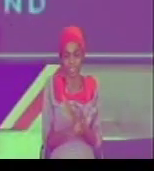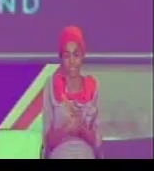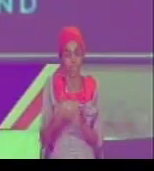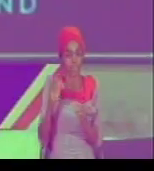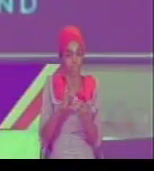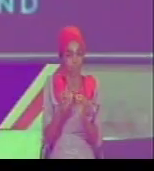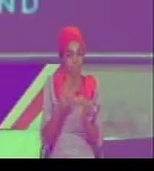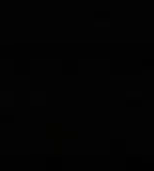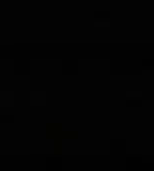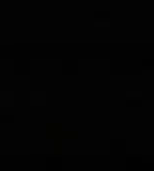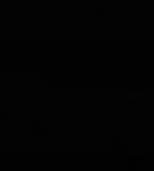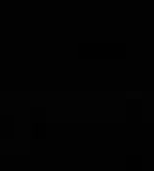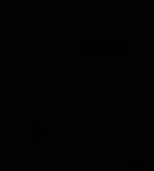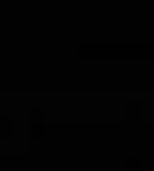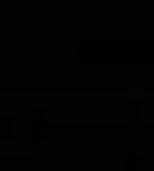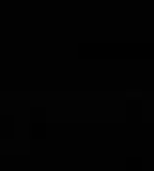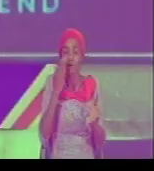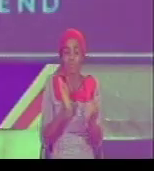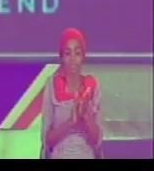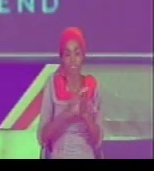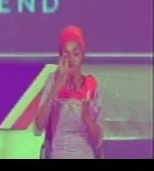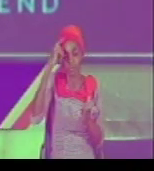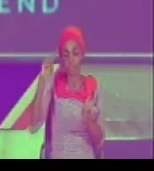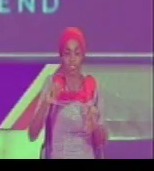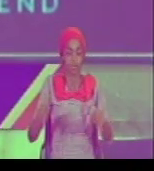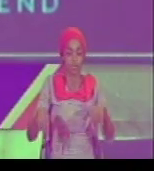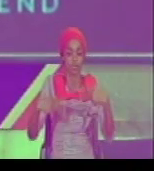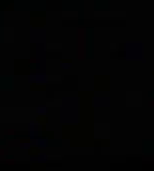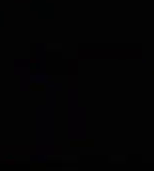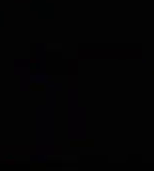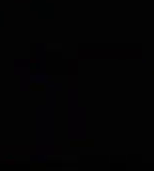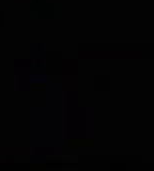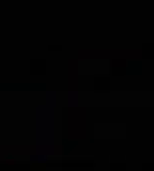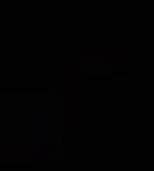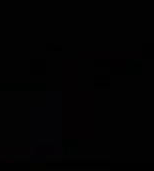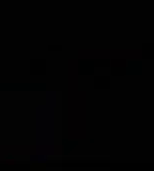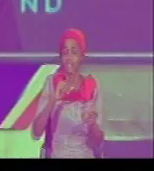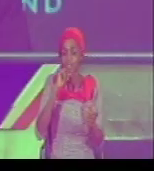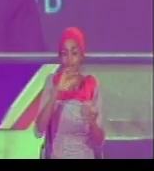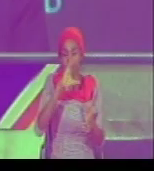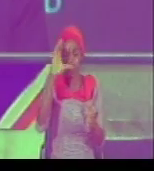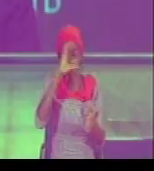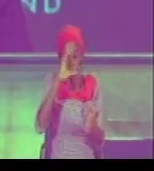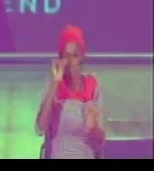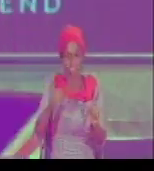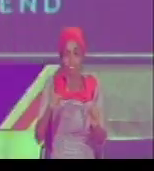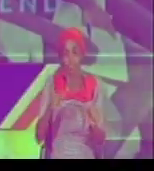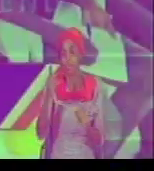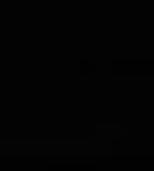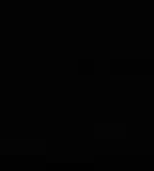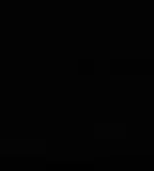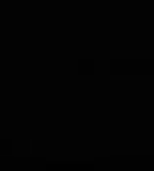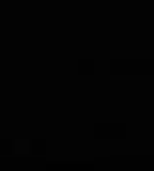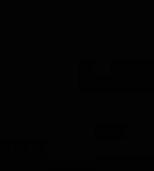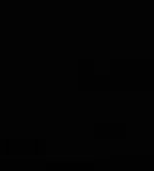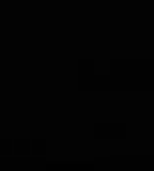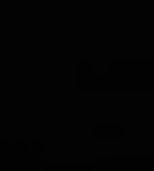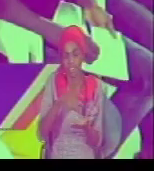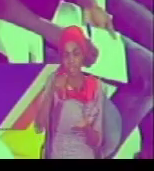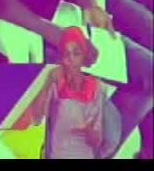the provision of the unsearchable God. Look at Psalm 145, verse 3.